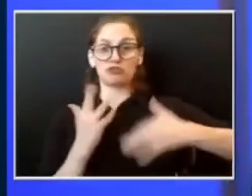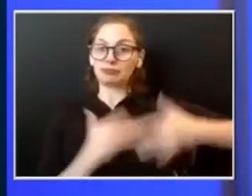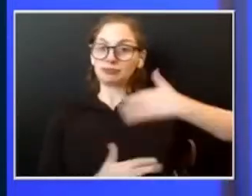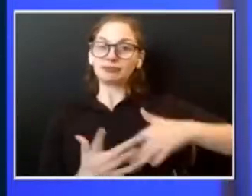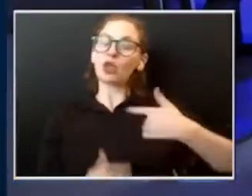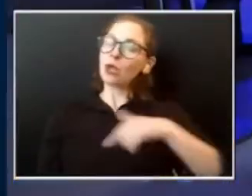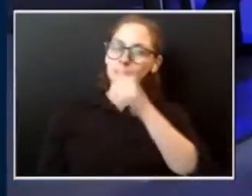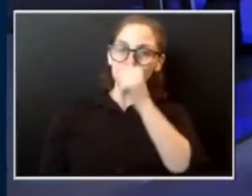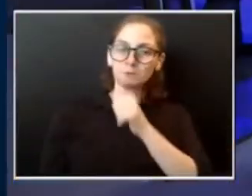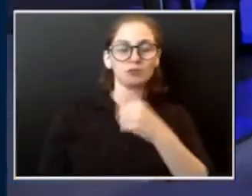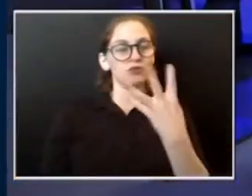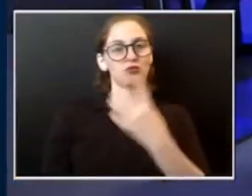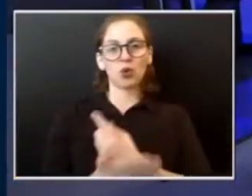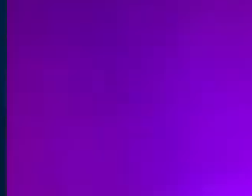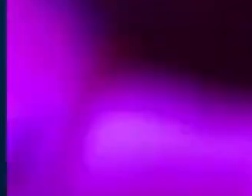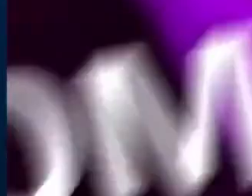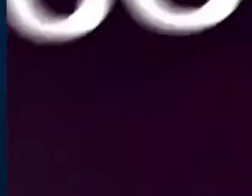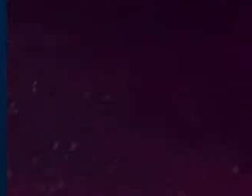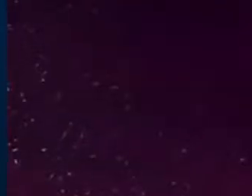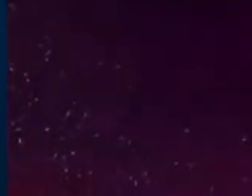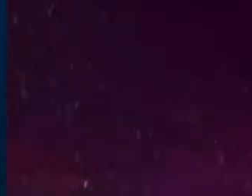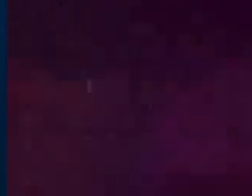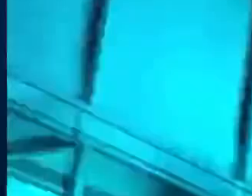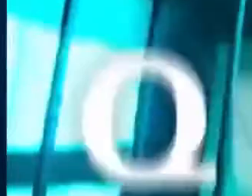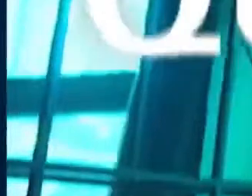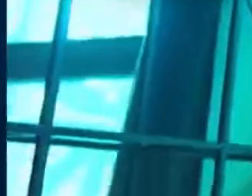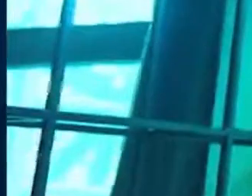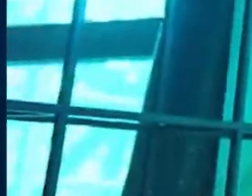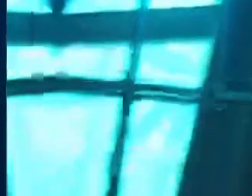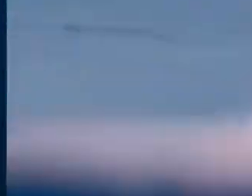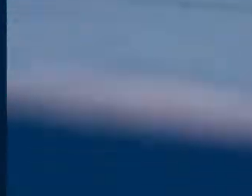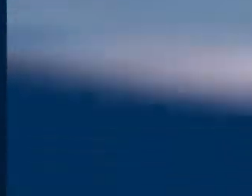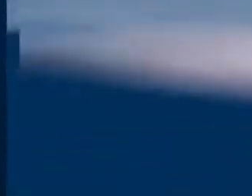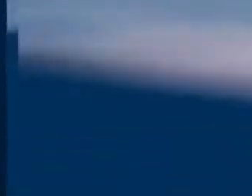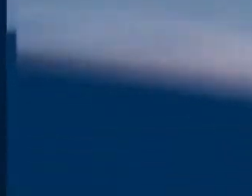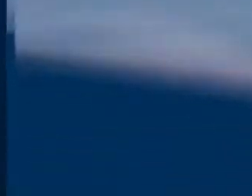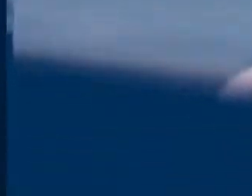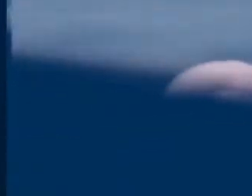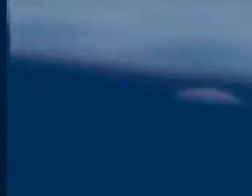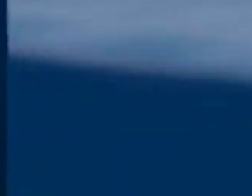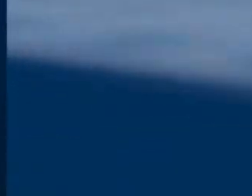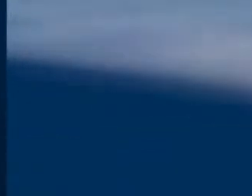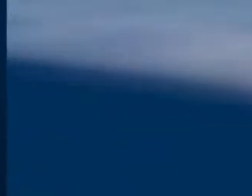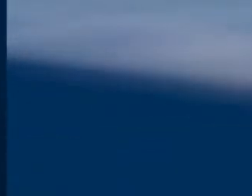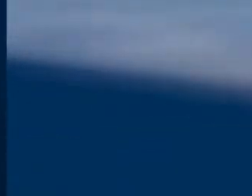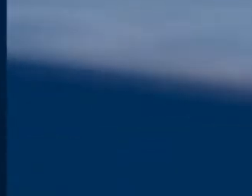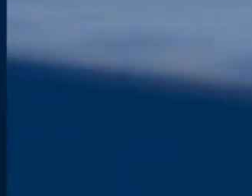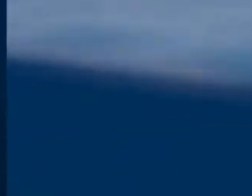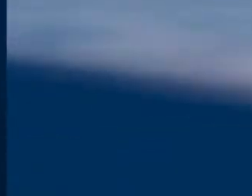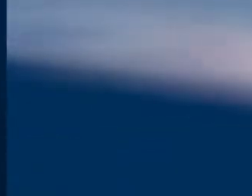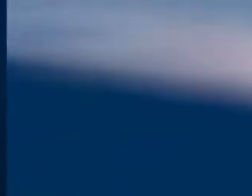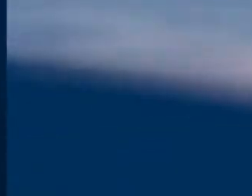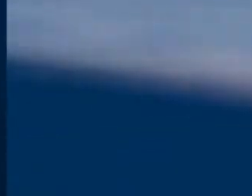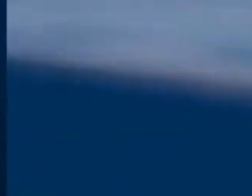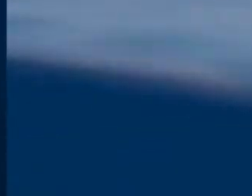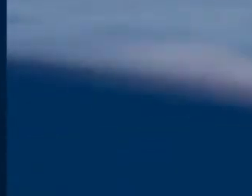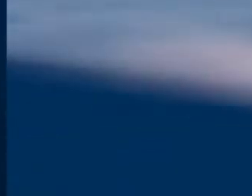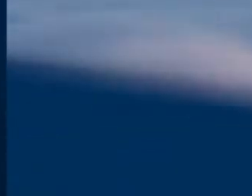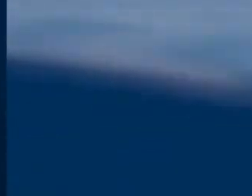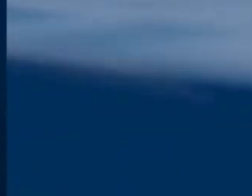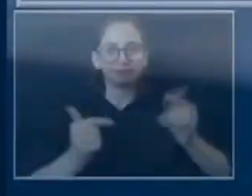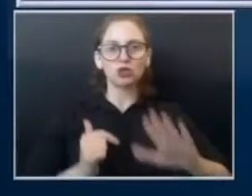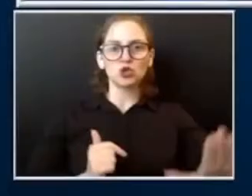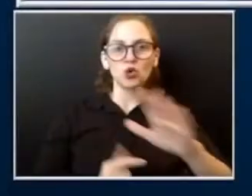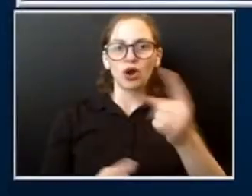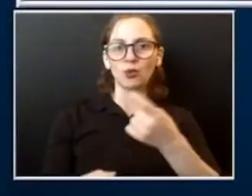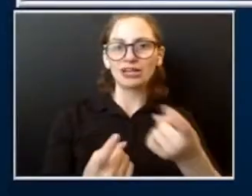start dialysis. That's an amazing story. So it was great. So Alexis Delson has been monitoring our feeds for your questions. Alexis, I bet there's some questions out there this morning.